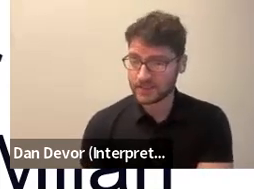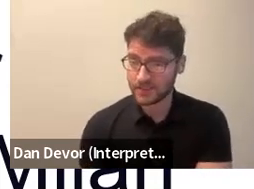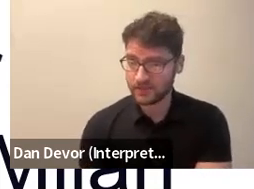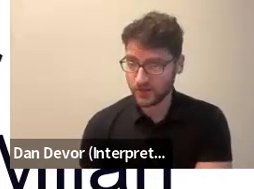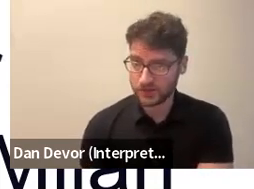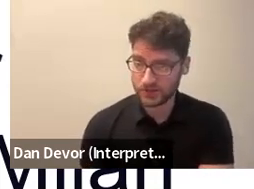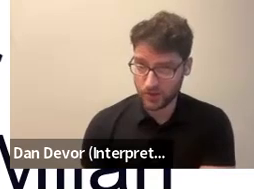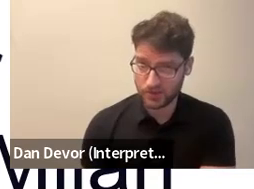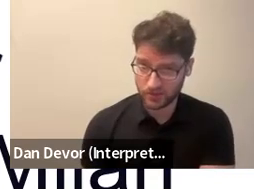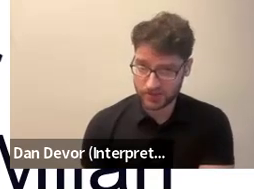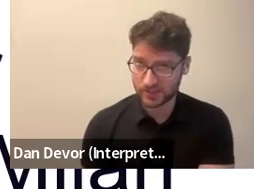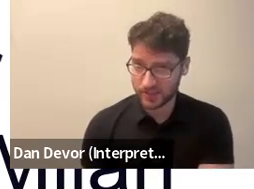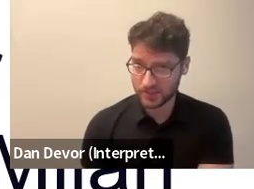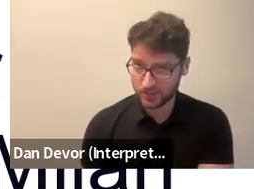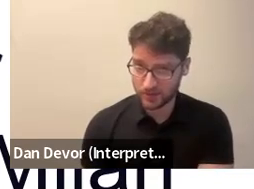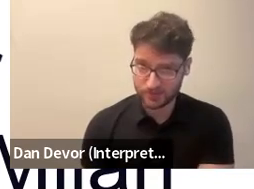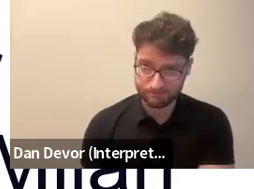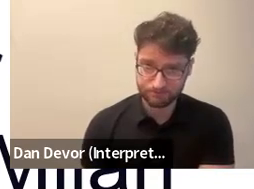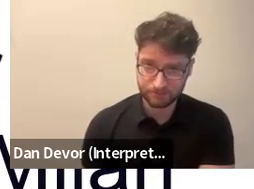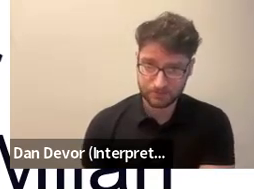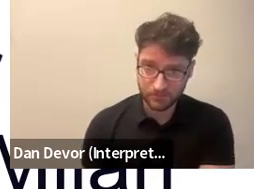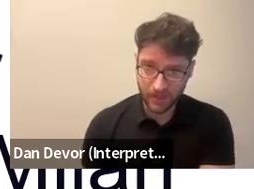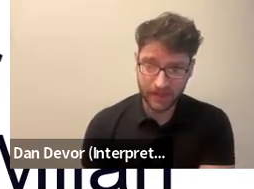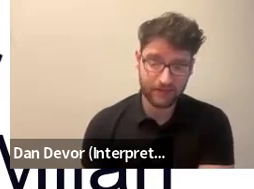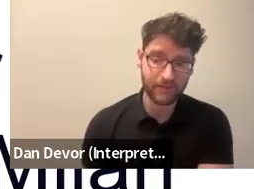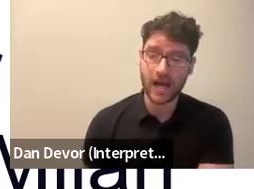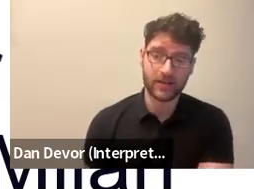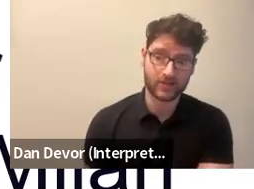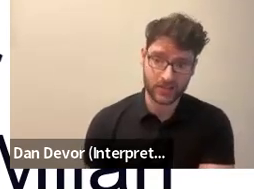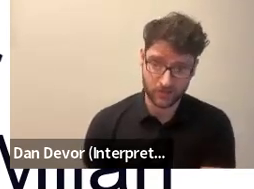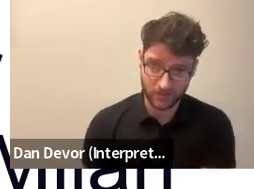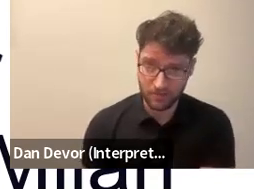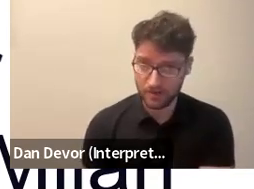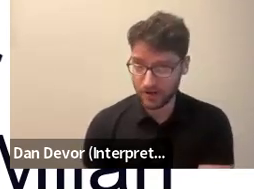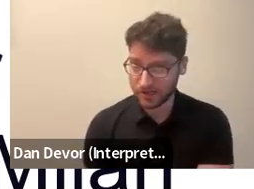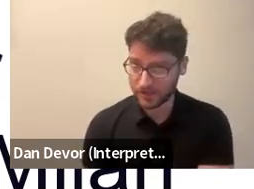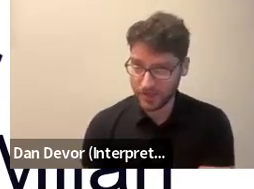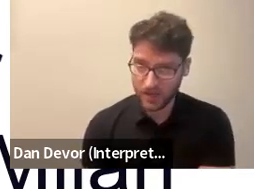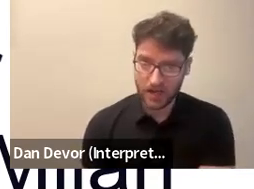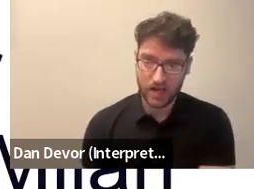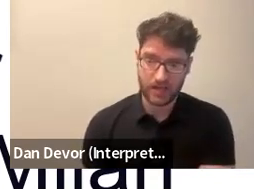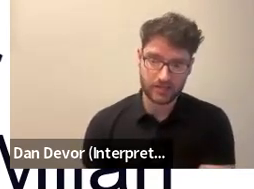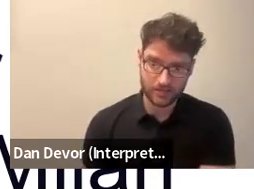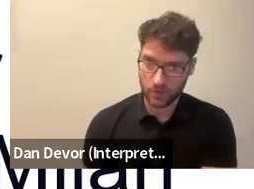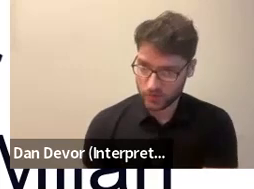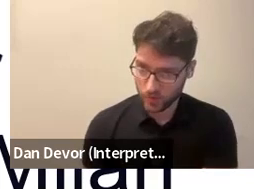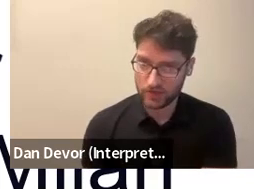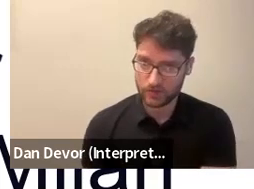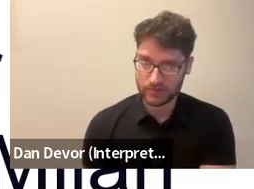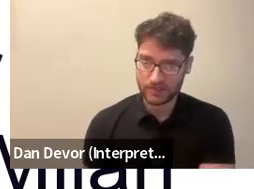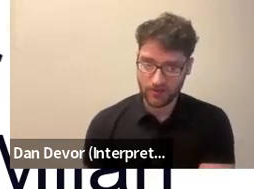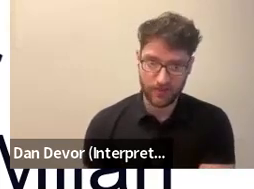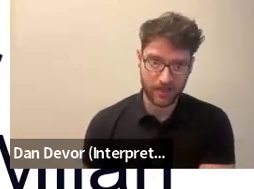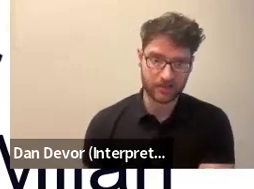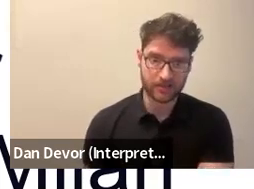only 6 folks opposing, only 6 delegates opposing. And 5 out of those 6 are from America. And of course,